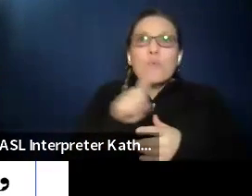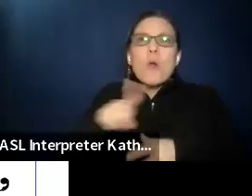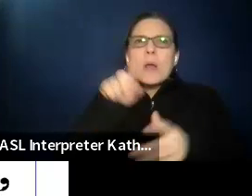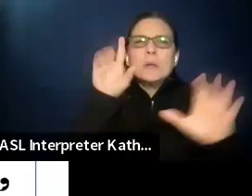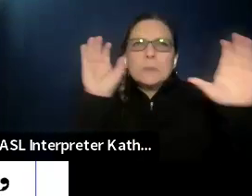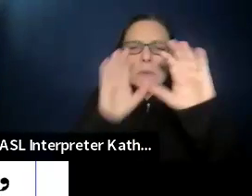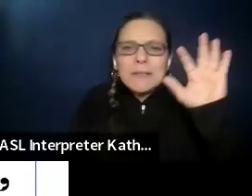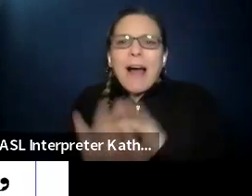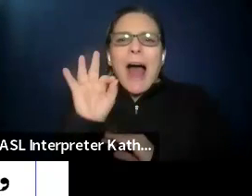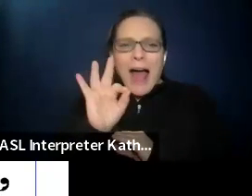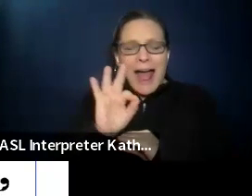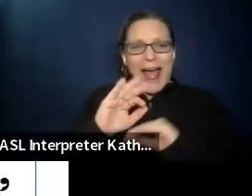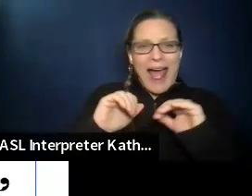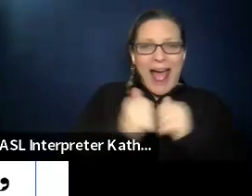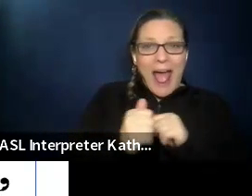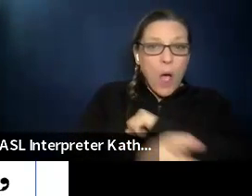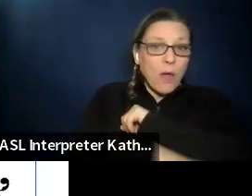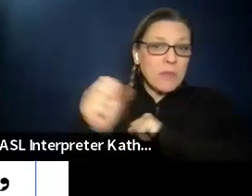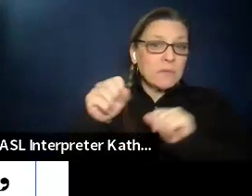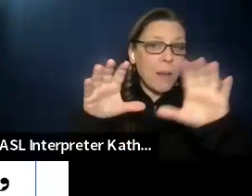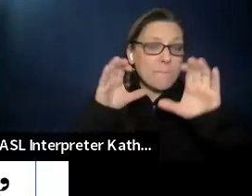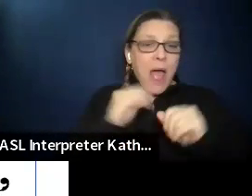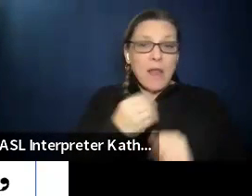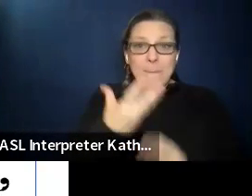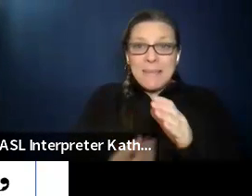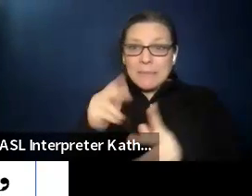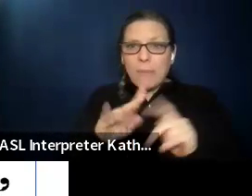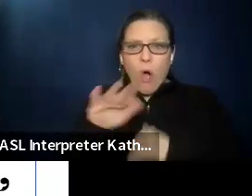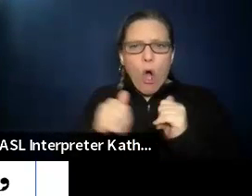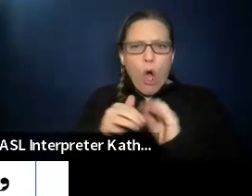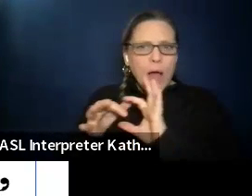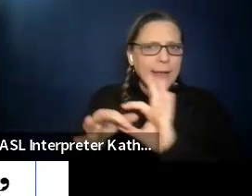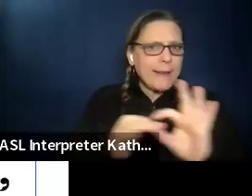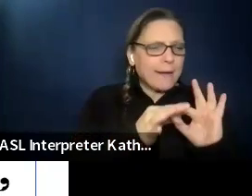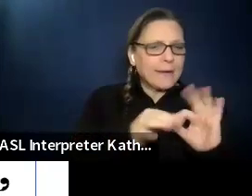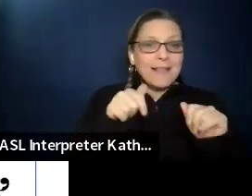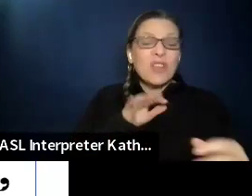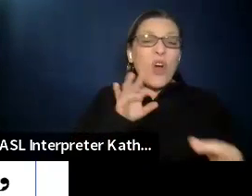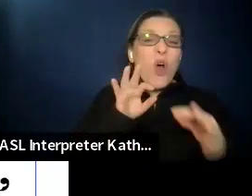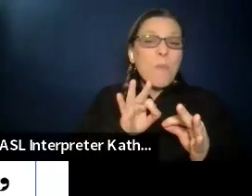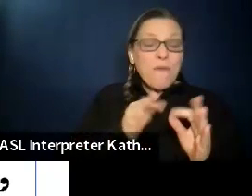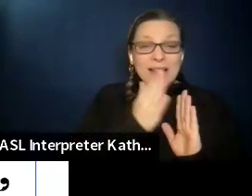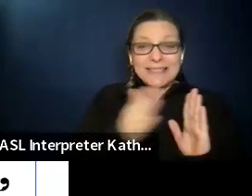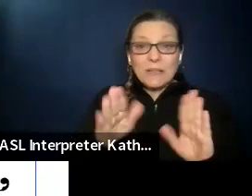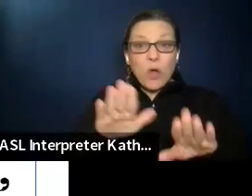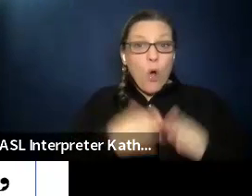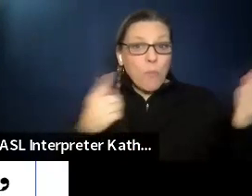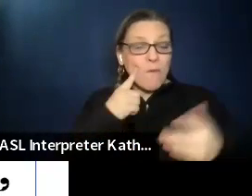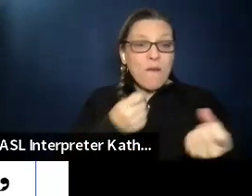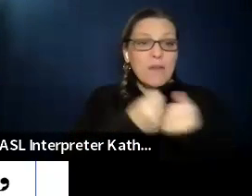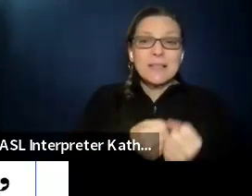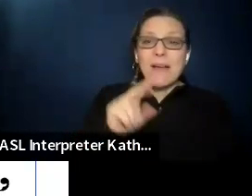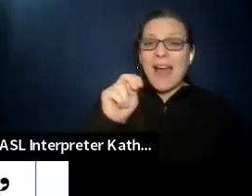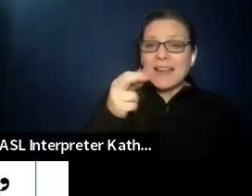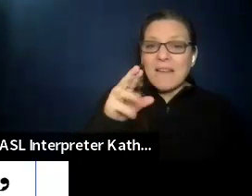lowest caverns to find how thieves, monsters, and the missing are all connected. This is a perfect series opener for fans of